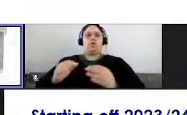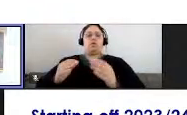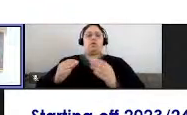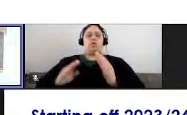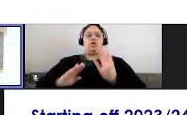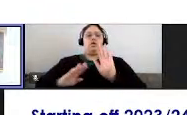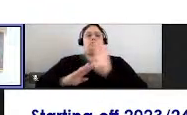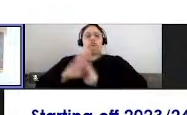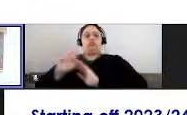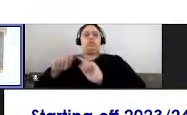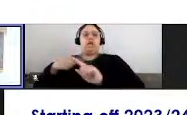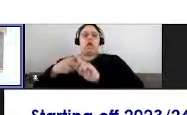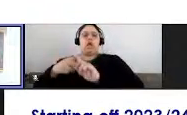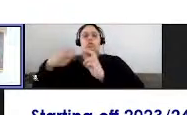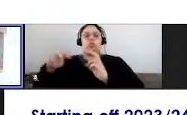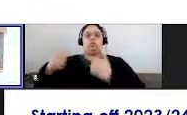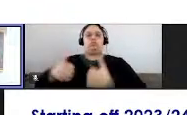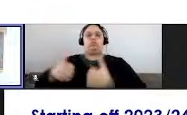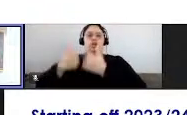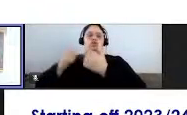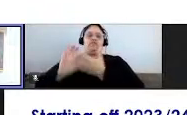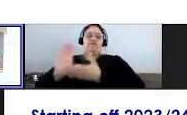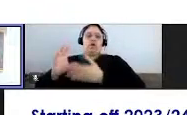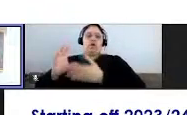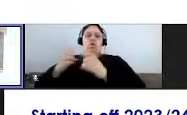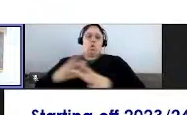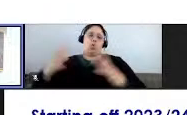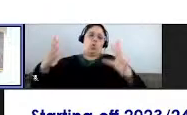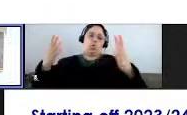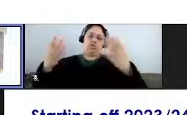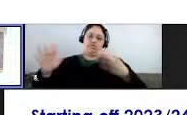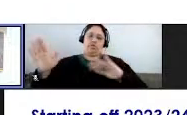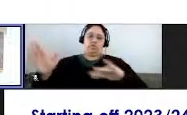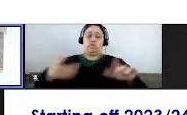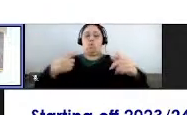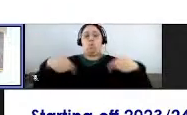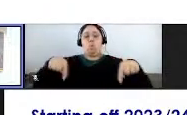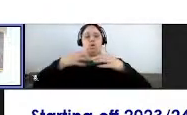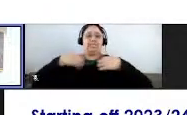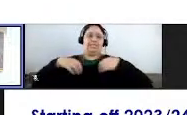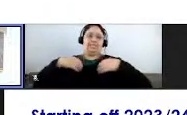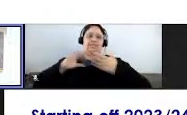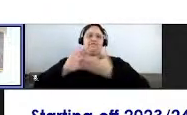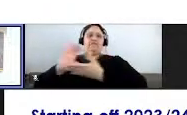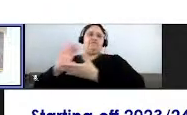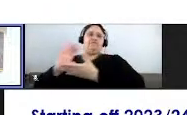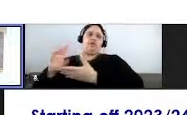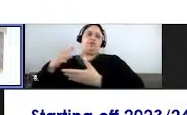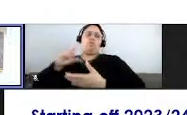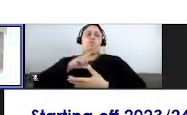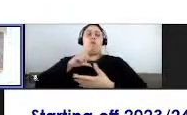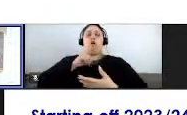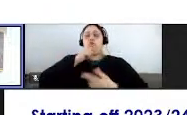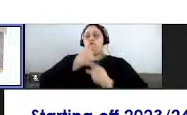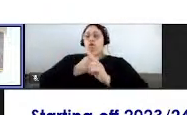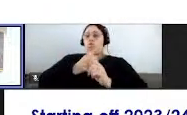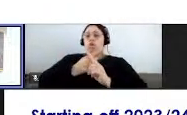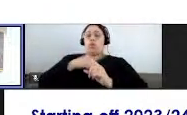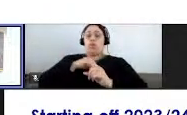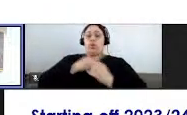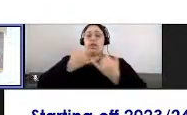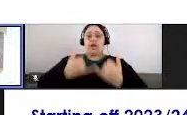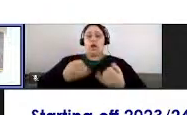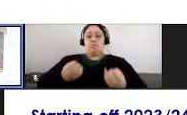fund has also been launched. These are all very exciting funds for us because not only will we